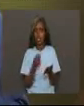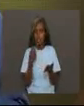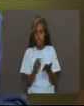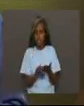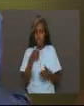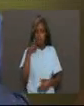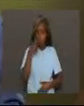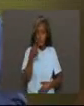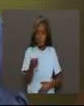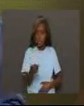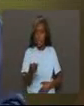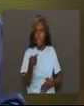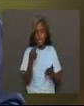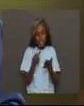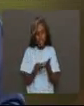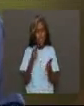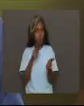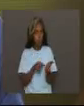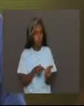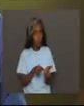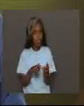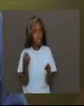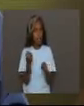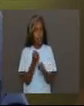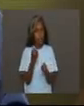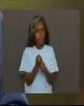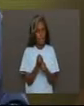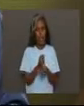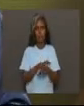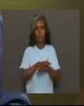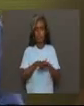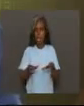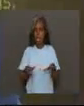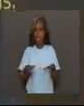to say, these points make up the plane.